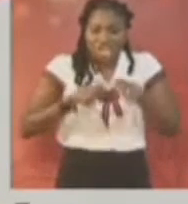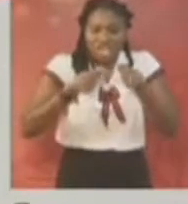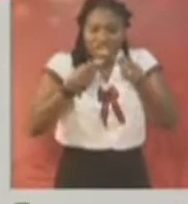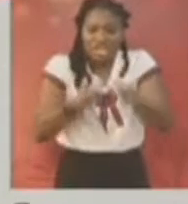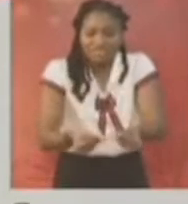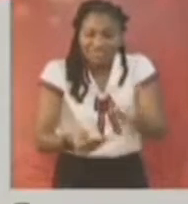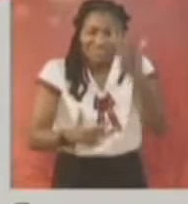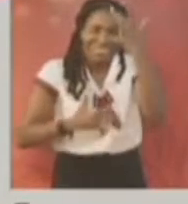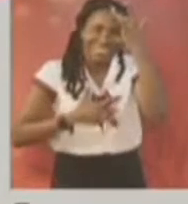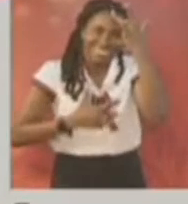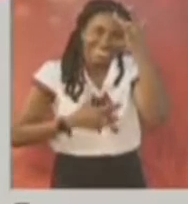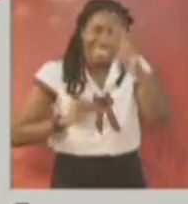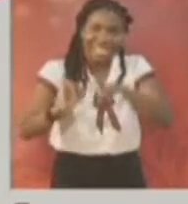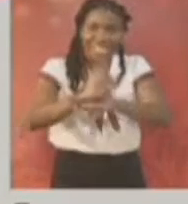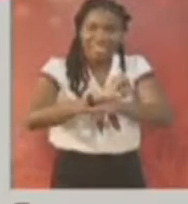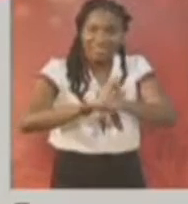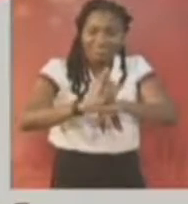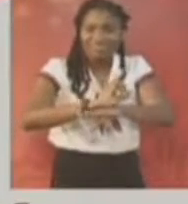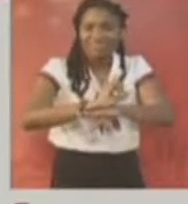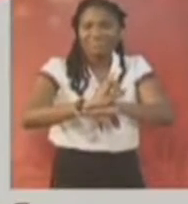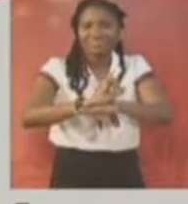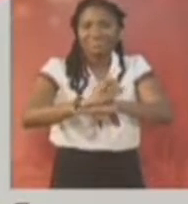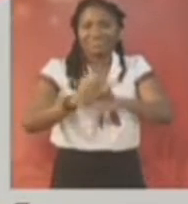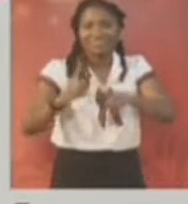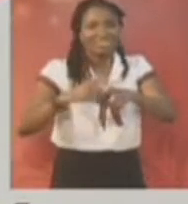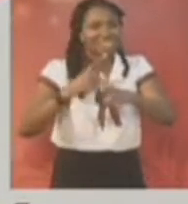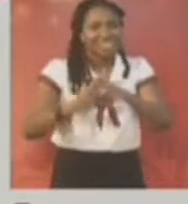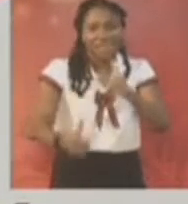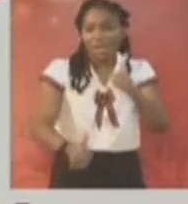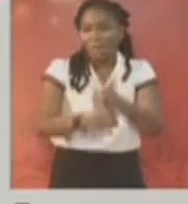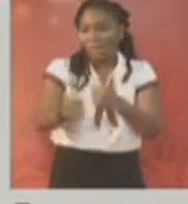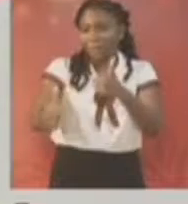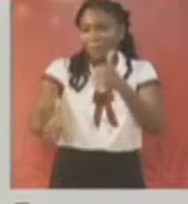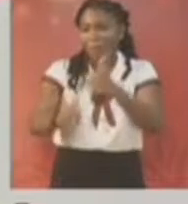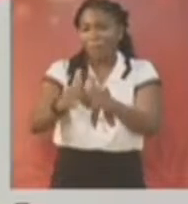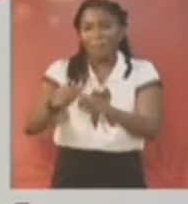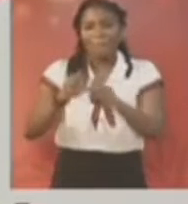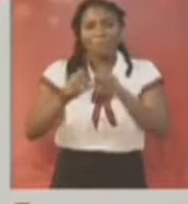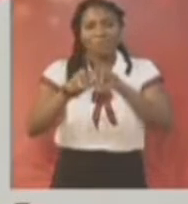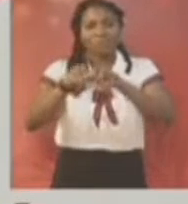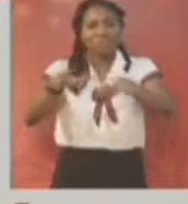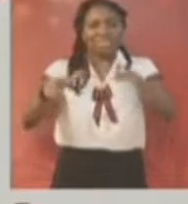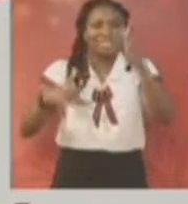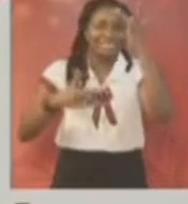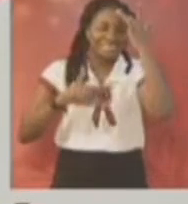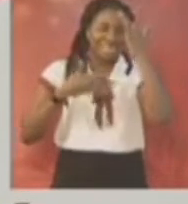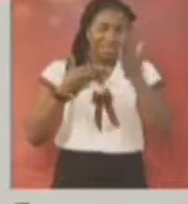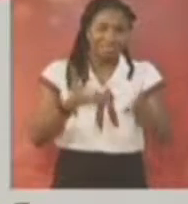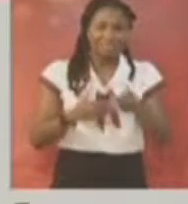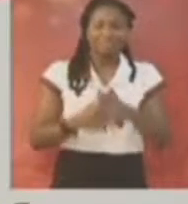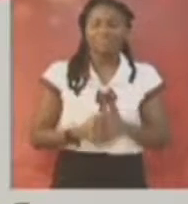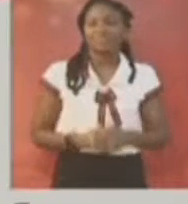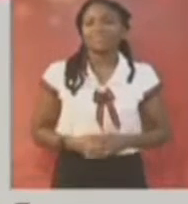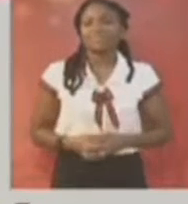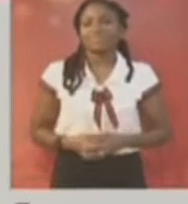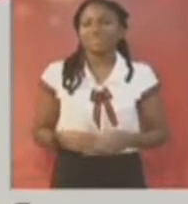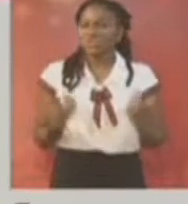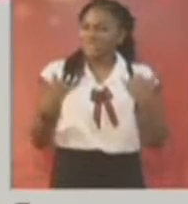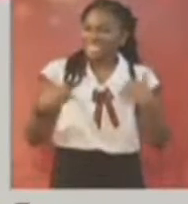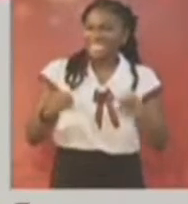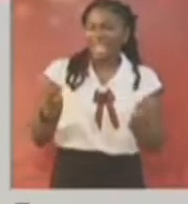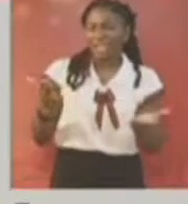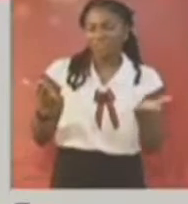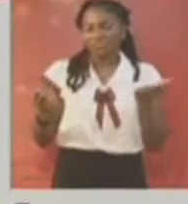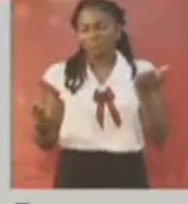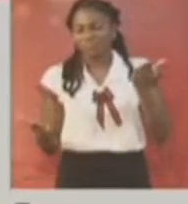the islands, and there has been an outbreak response that needed to be generated as a result of that. They're still weighing that